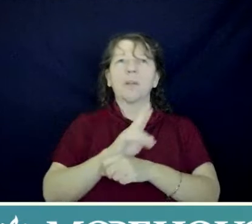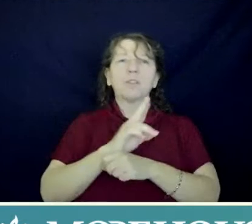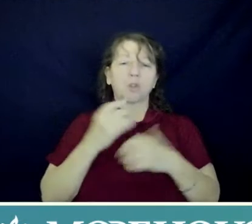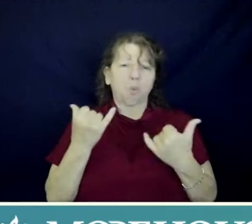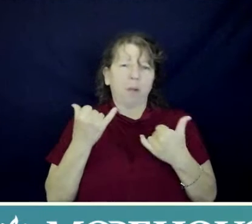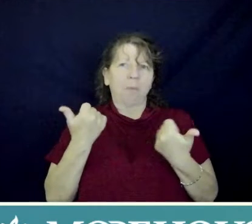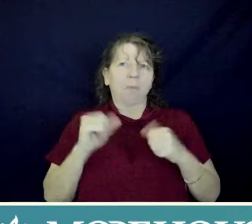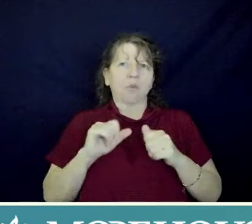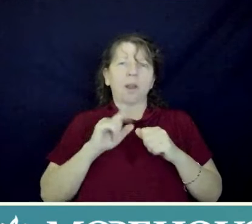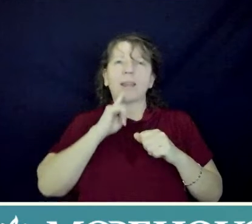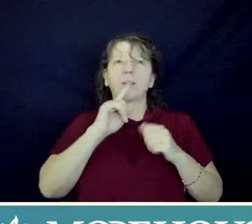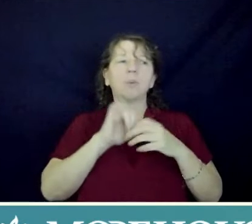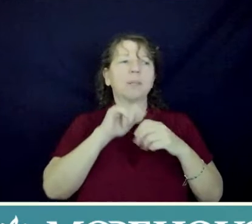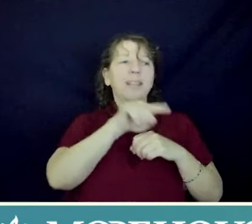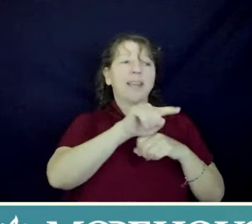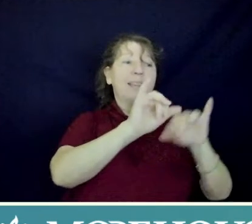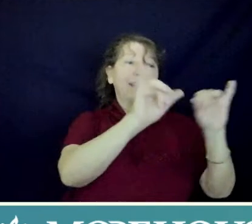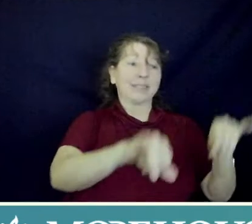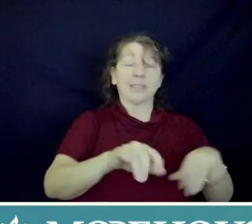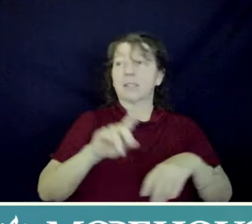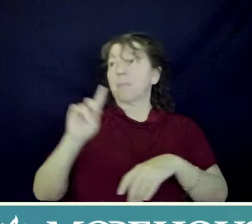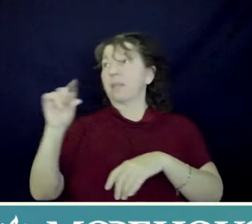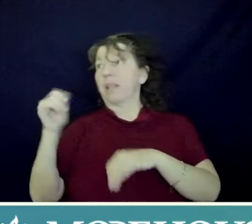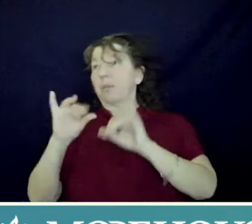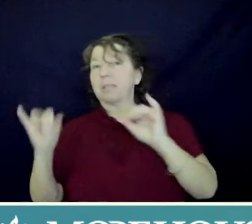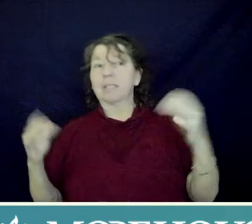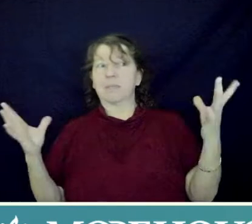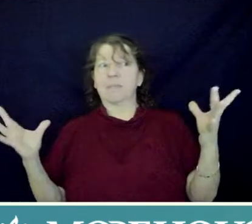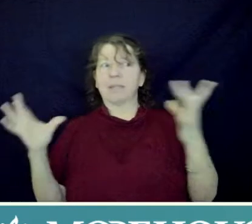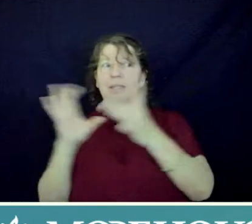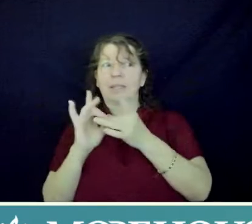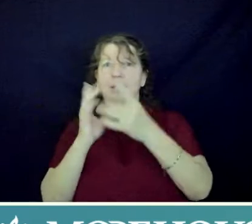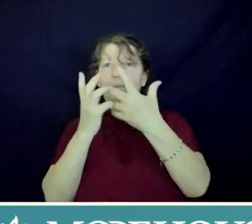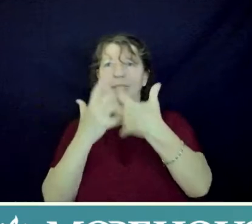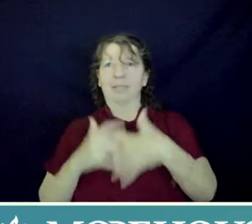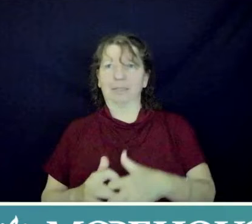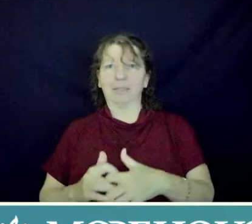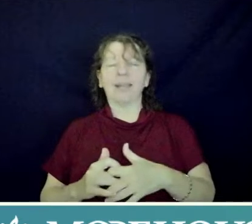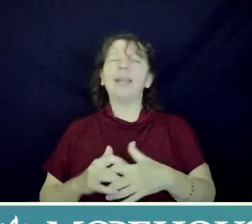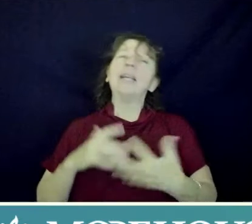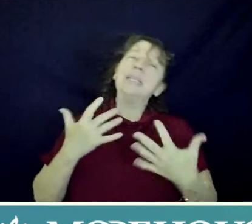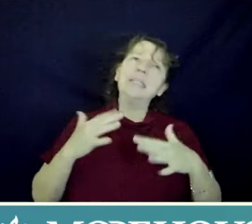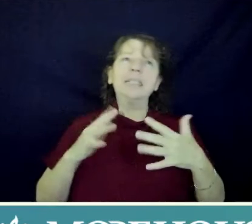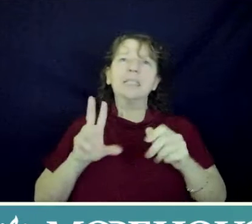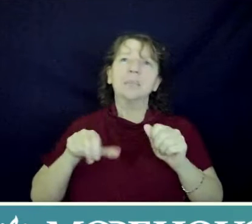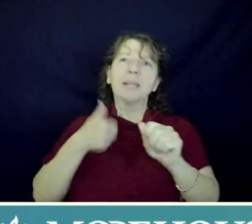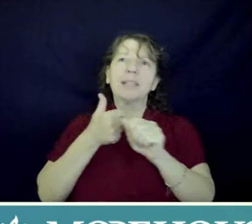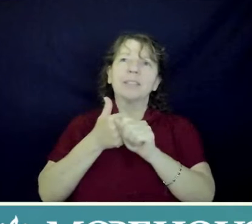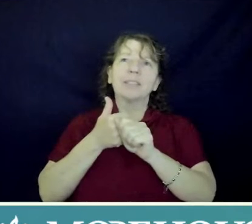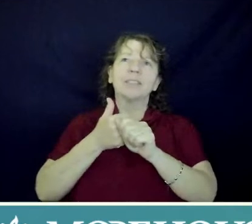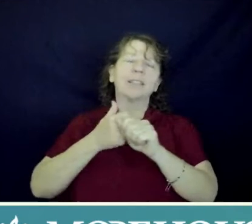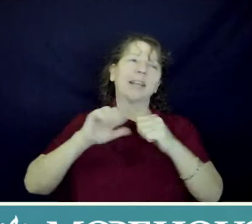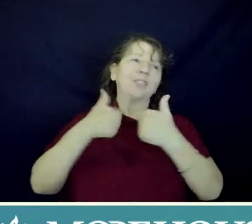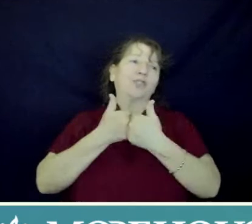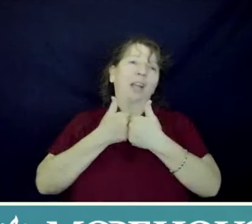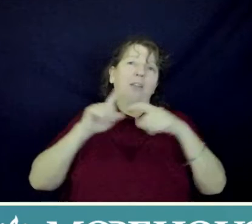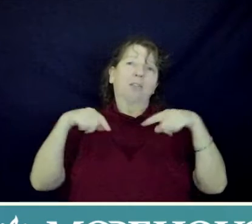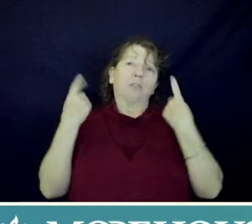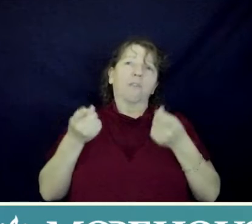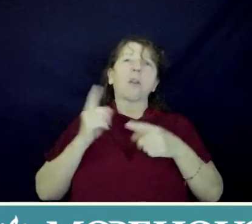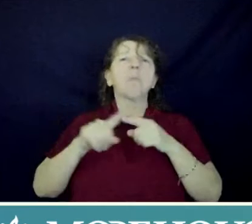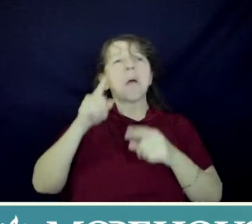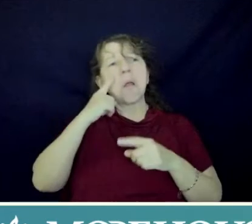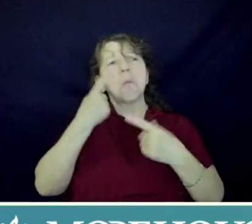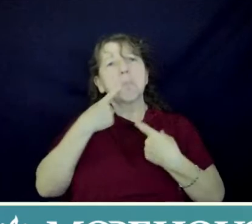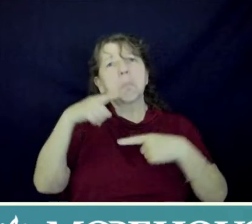two systems. It's been a challenge, but we believe we're making a great headway towards that. So the clients, they're